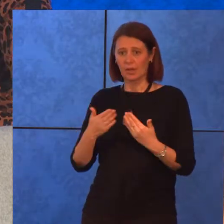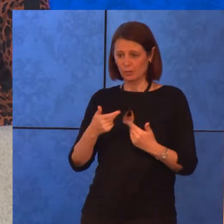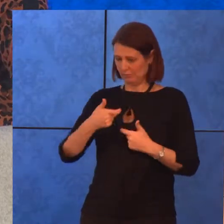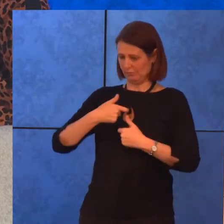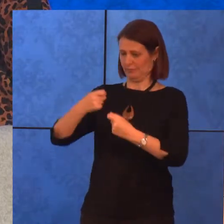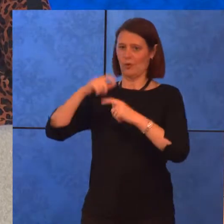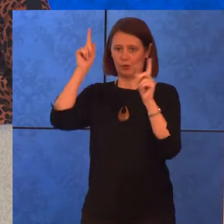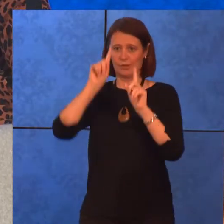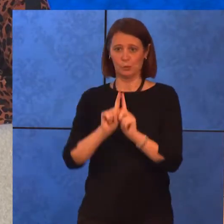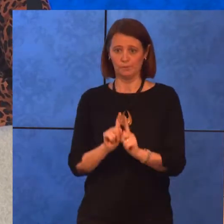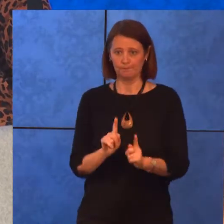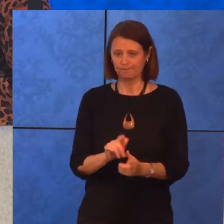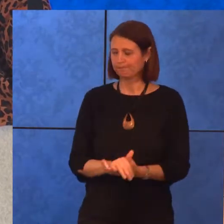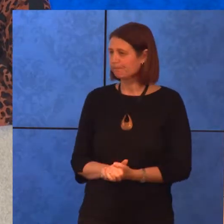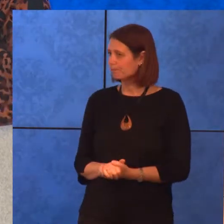today.